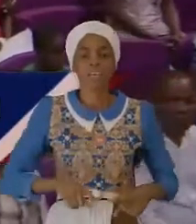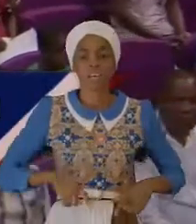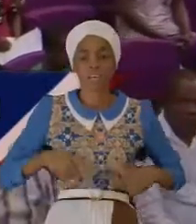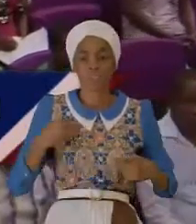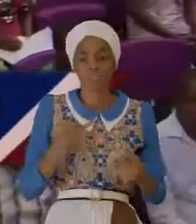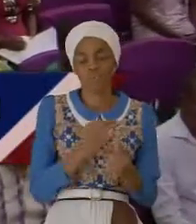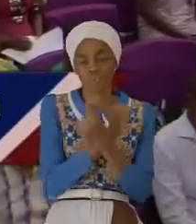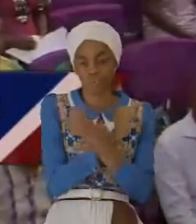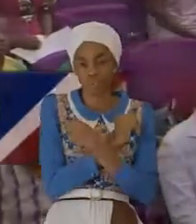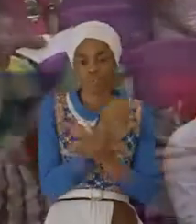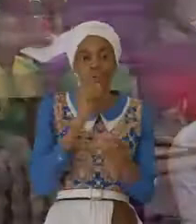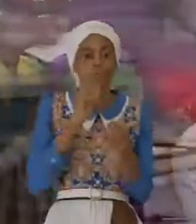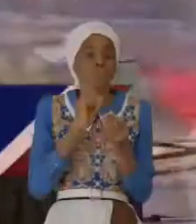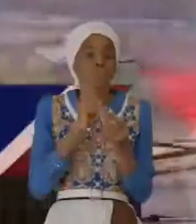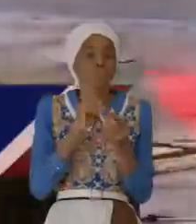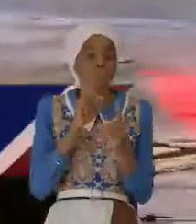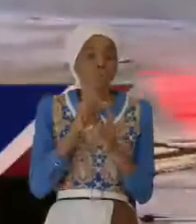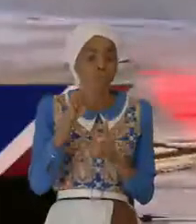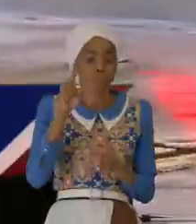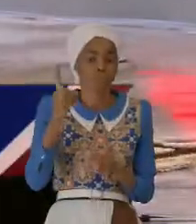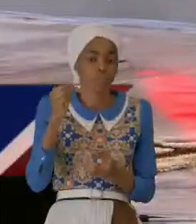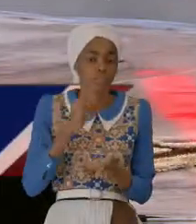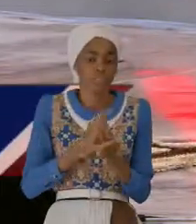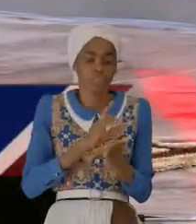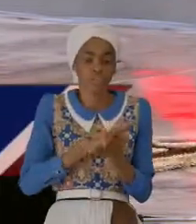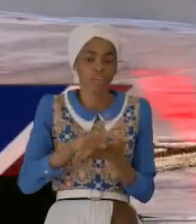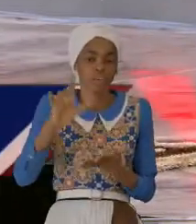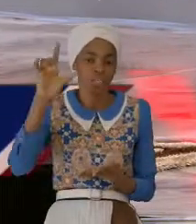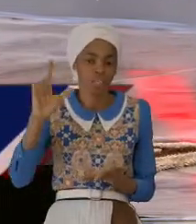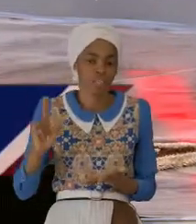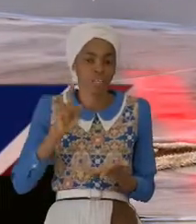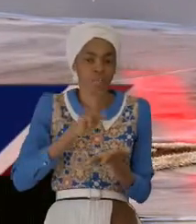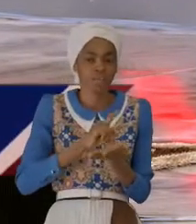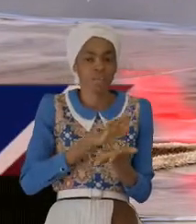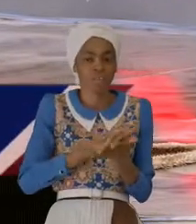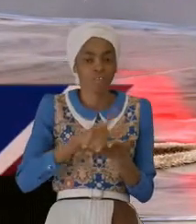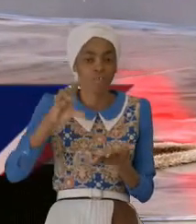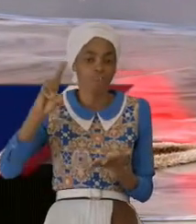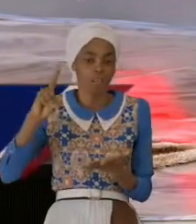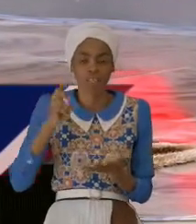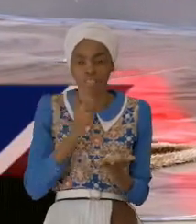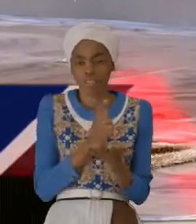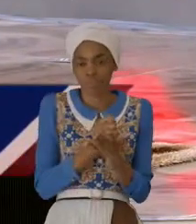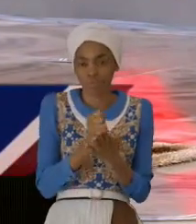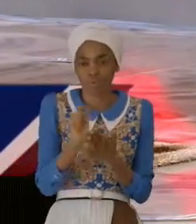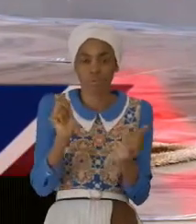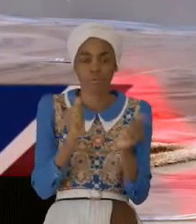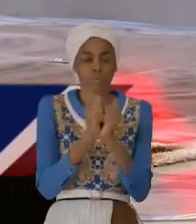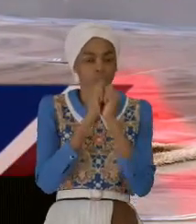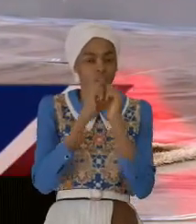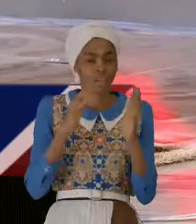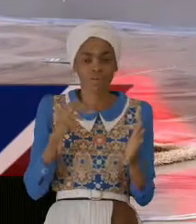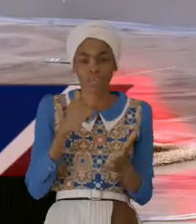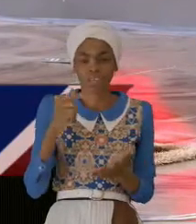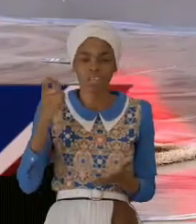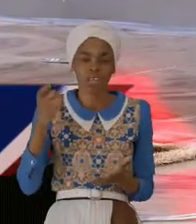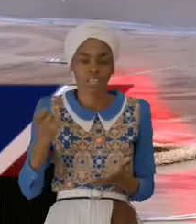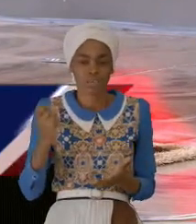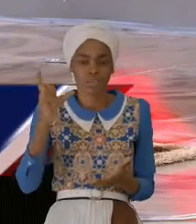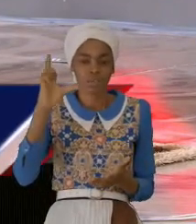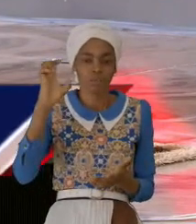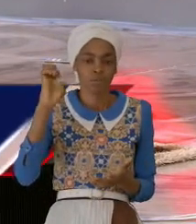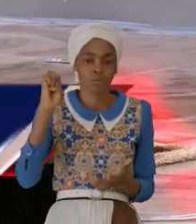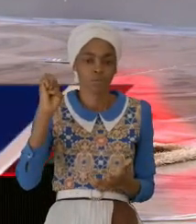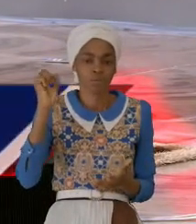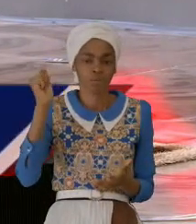one number one the divinely purified truth without a literal leaven